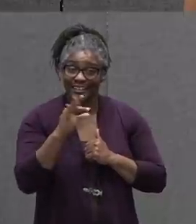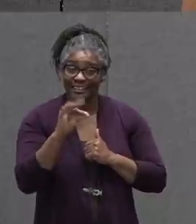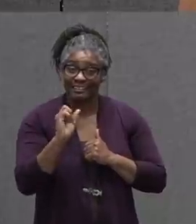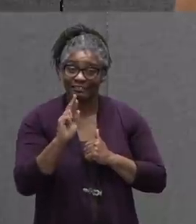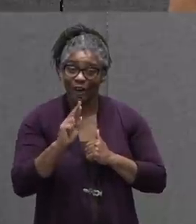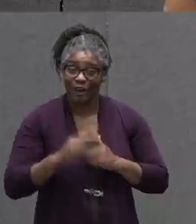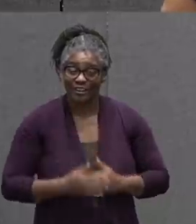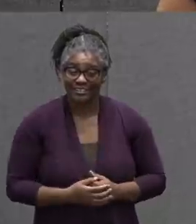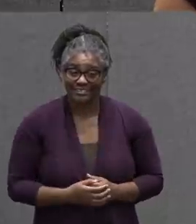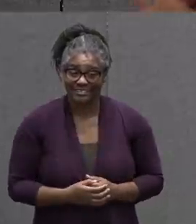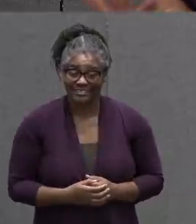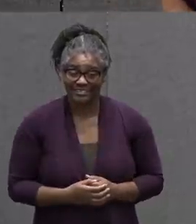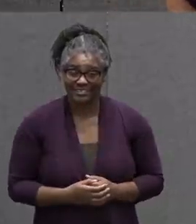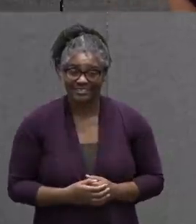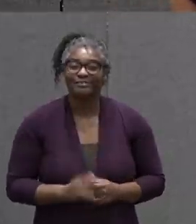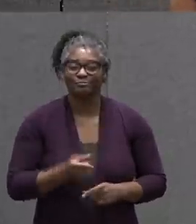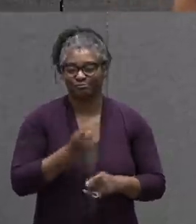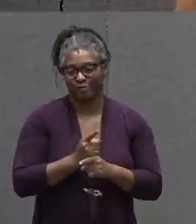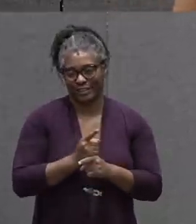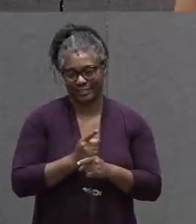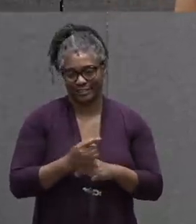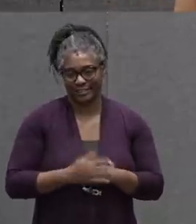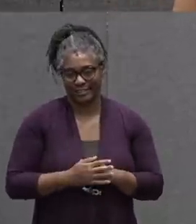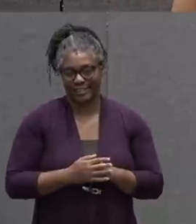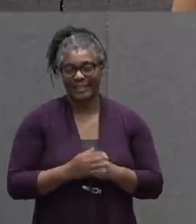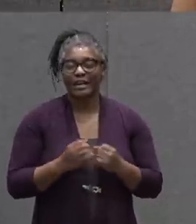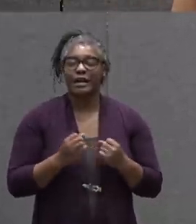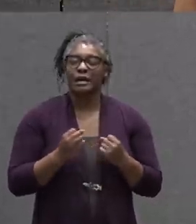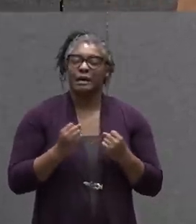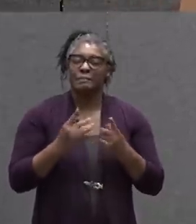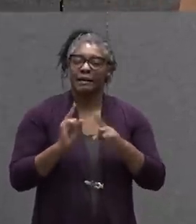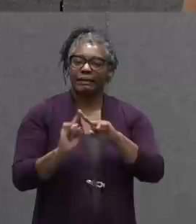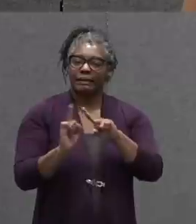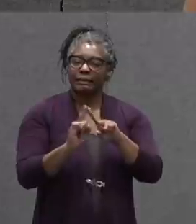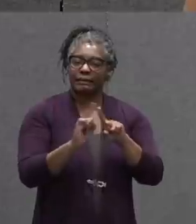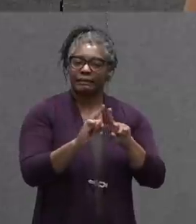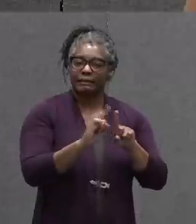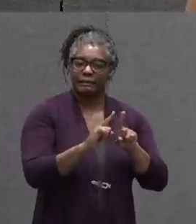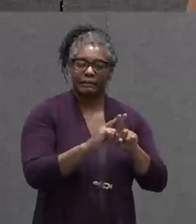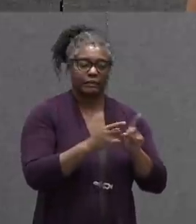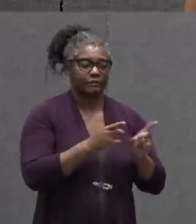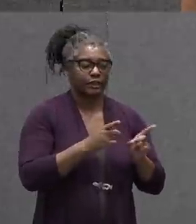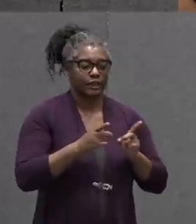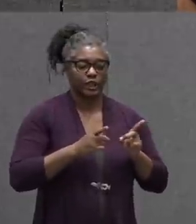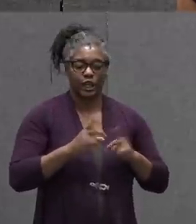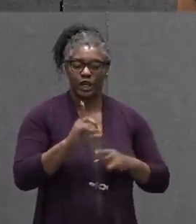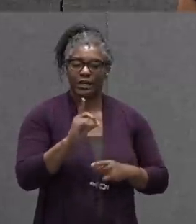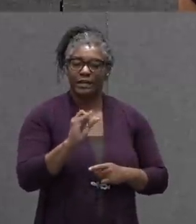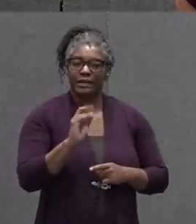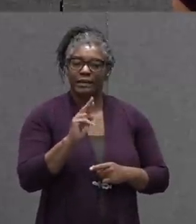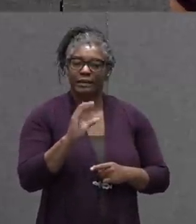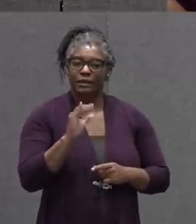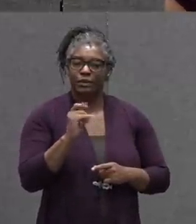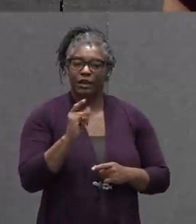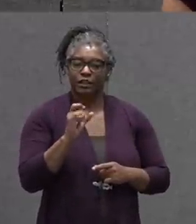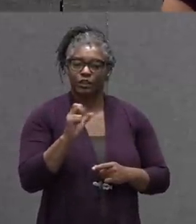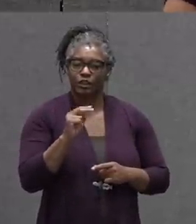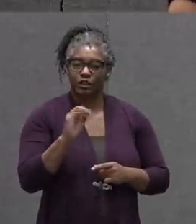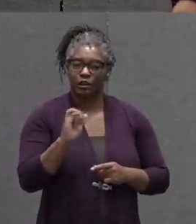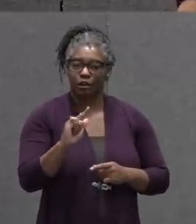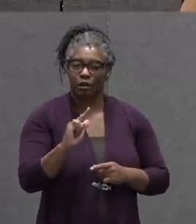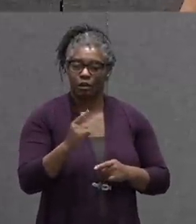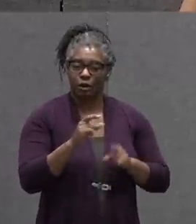That's right. So there are many different directional words that we can use to describe maps.